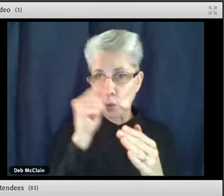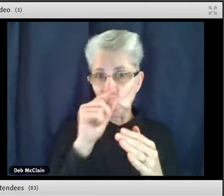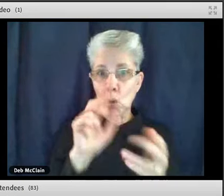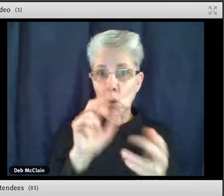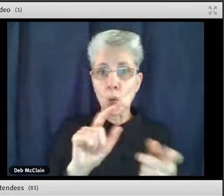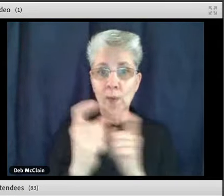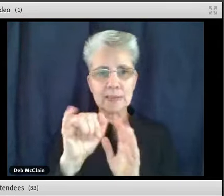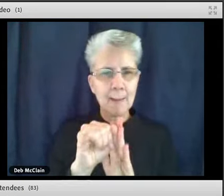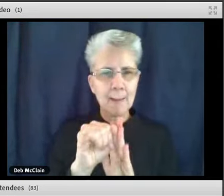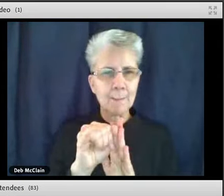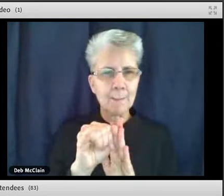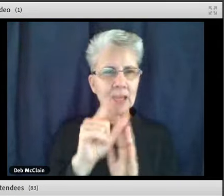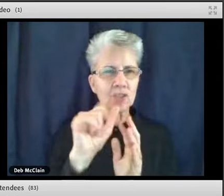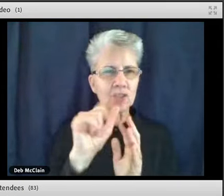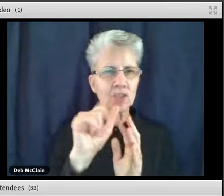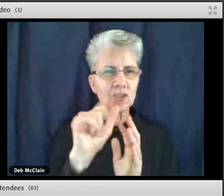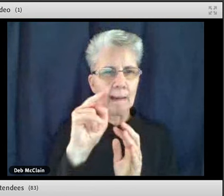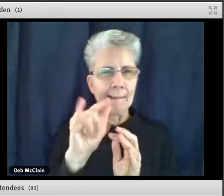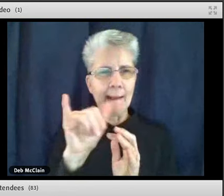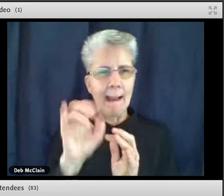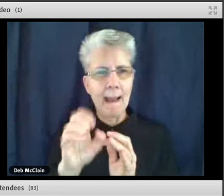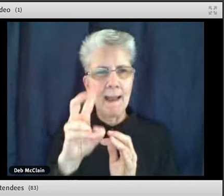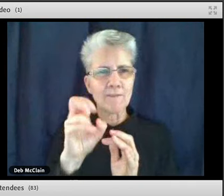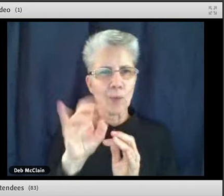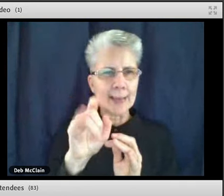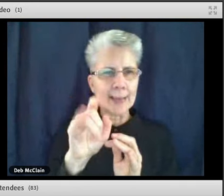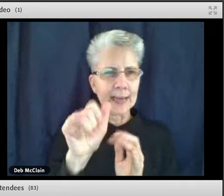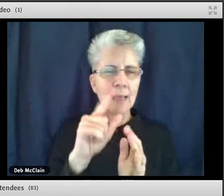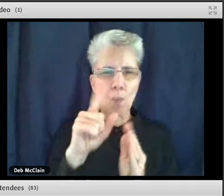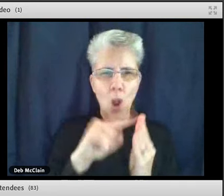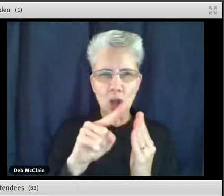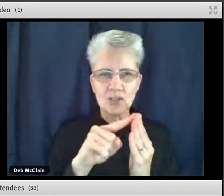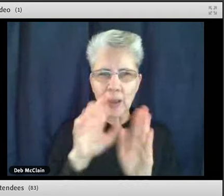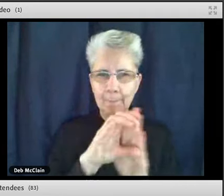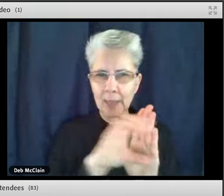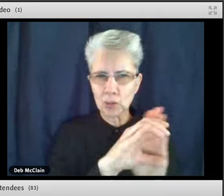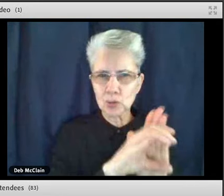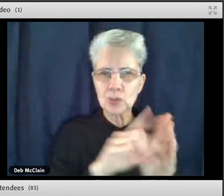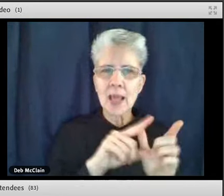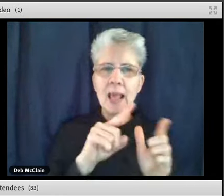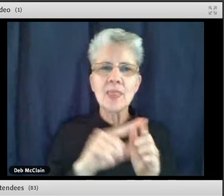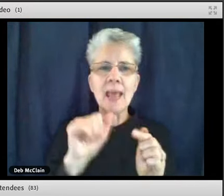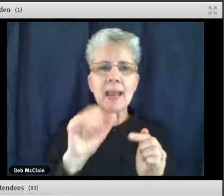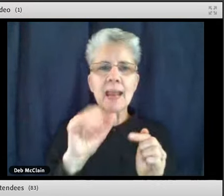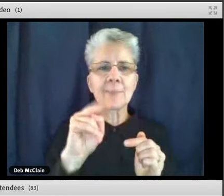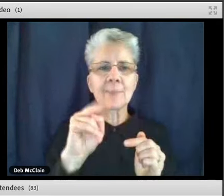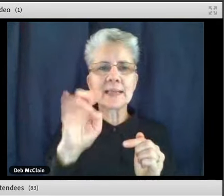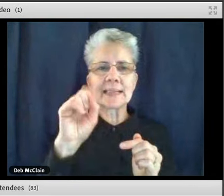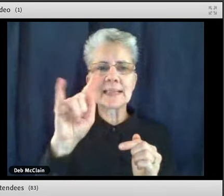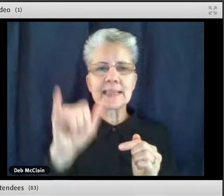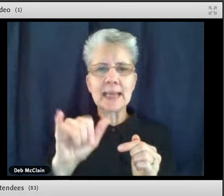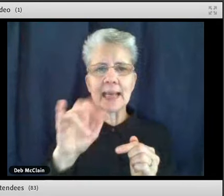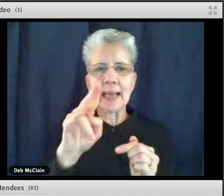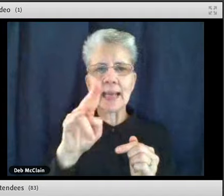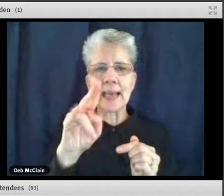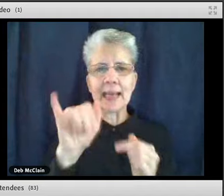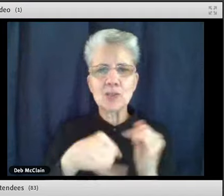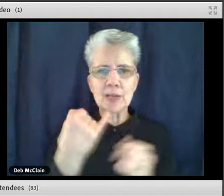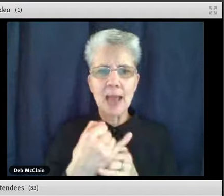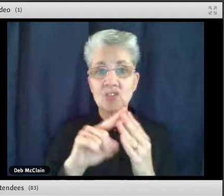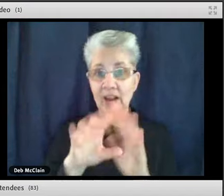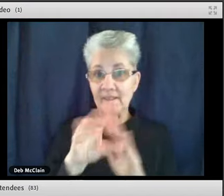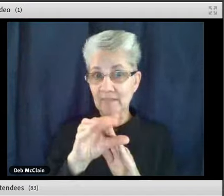with coronavirus as well. And then this YouTube data viewer will break the video down into specific reverse image searches